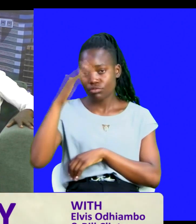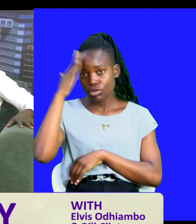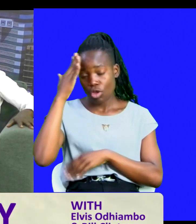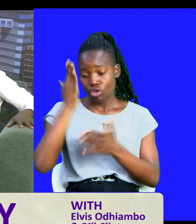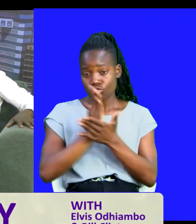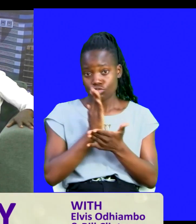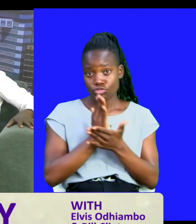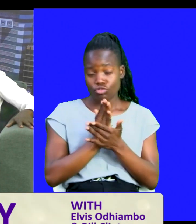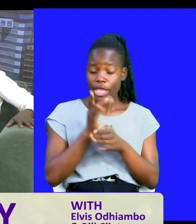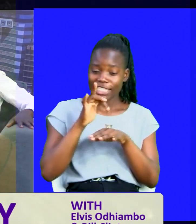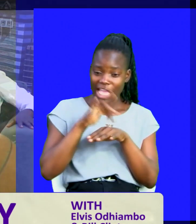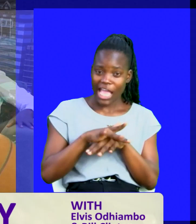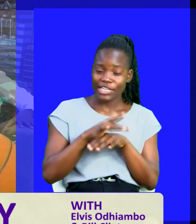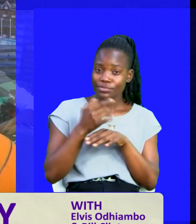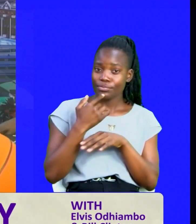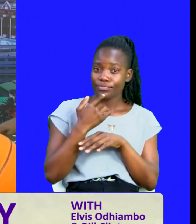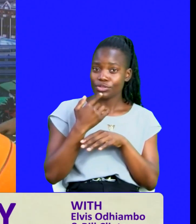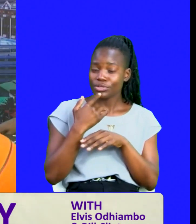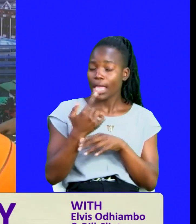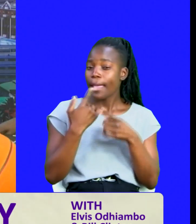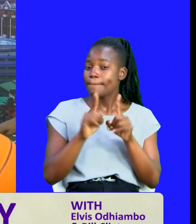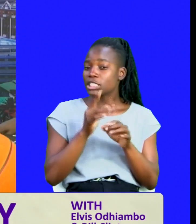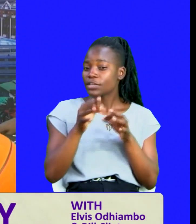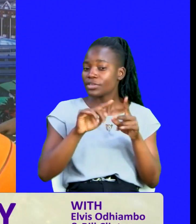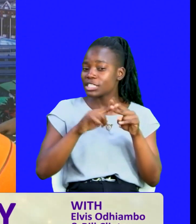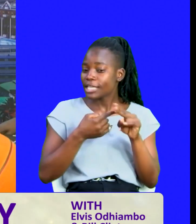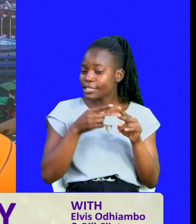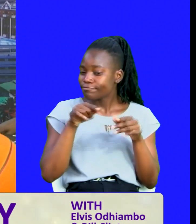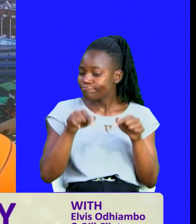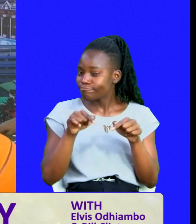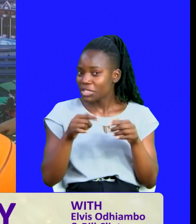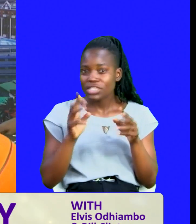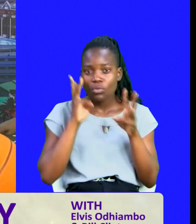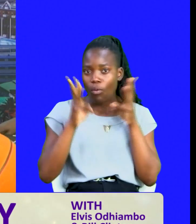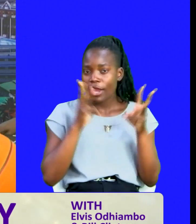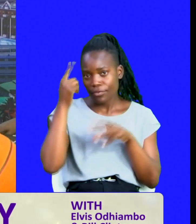early to call, but as they should they start this way, then it's a winning start for them, don't you think?